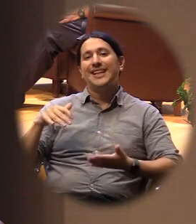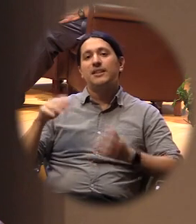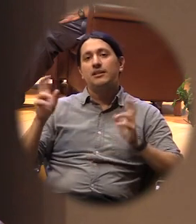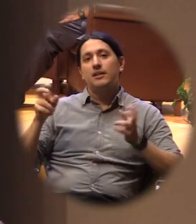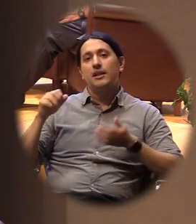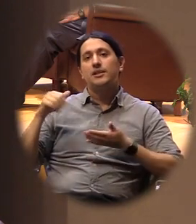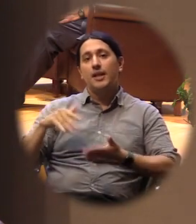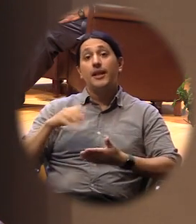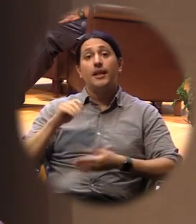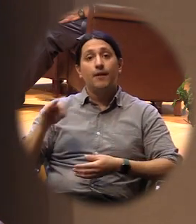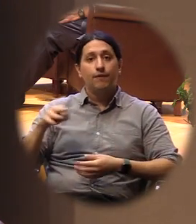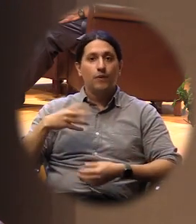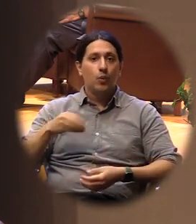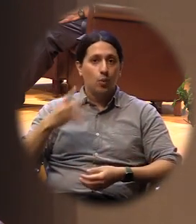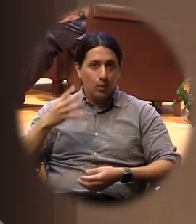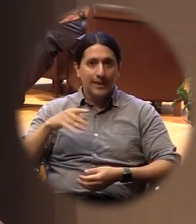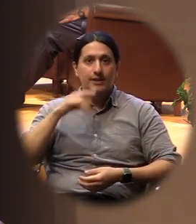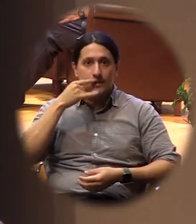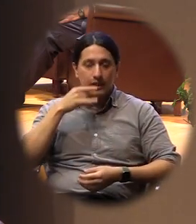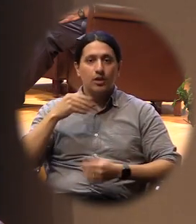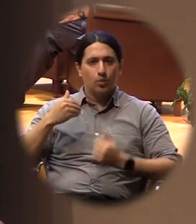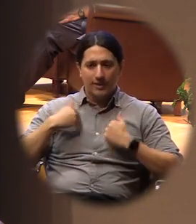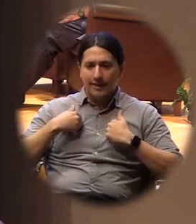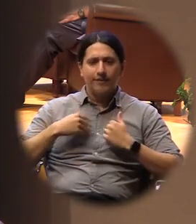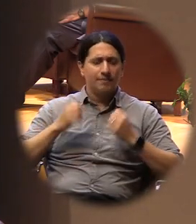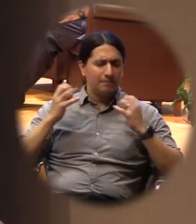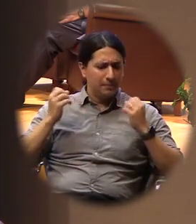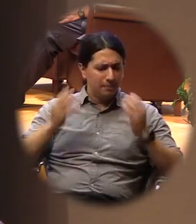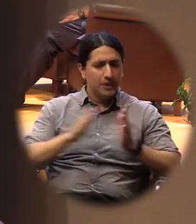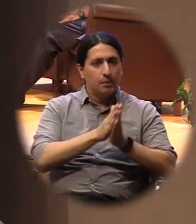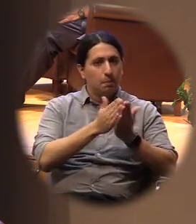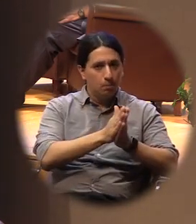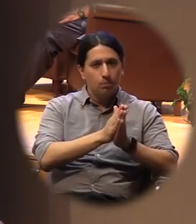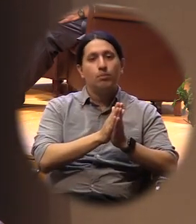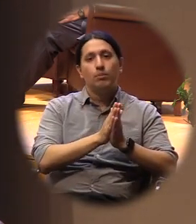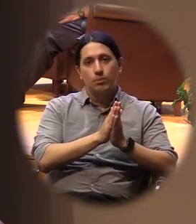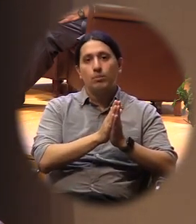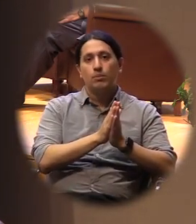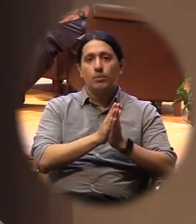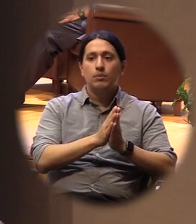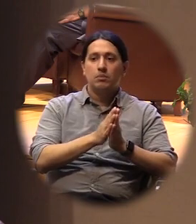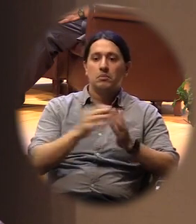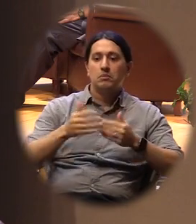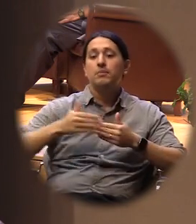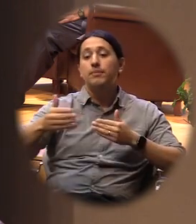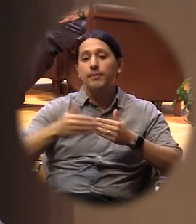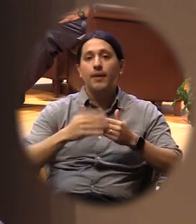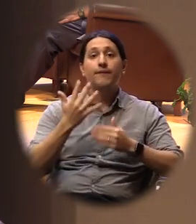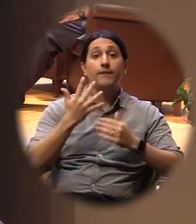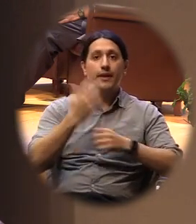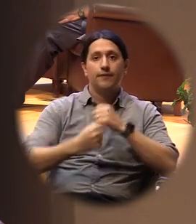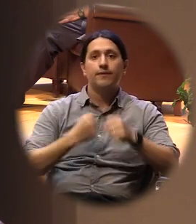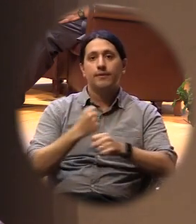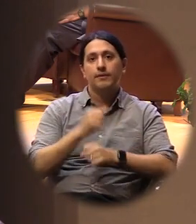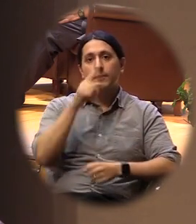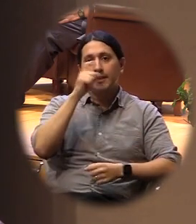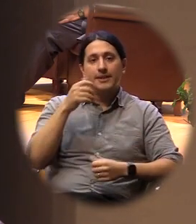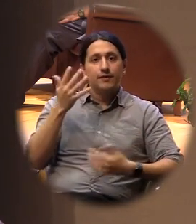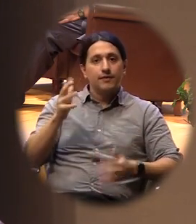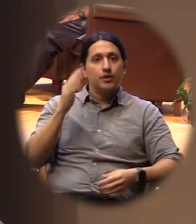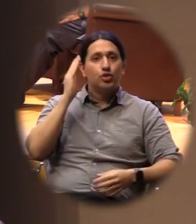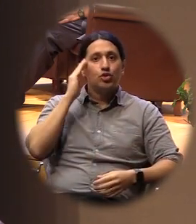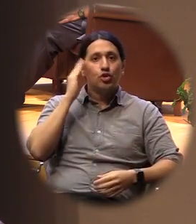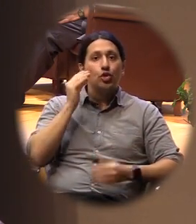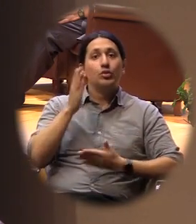um is going it's there's going to be books and books out there in five years um uh because I know some of the young people